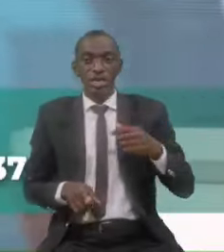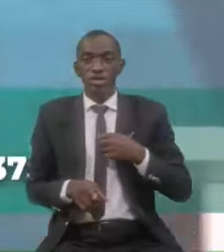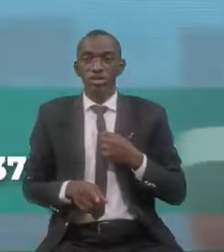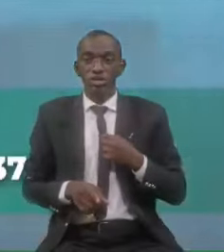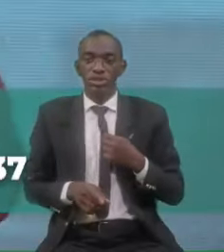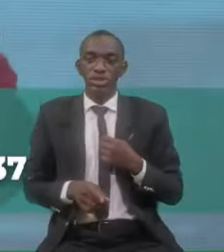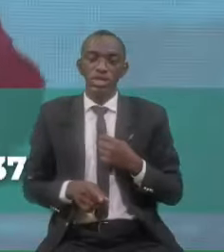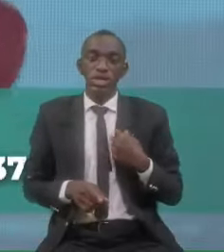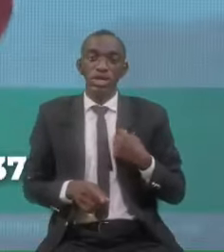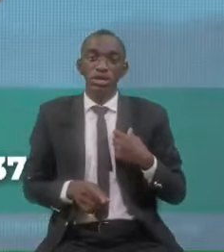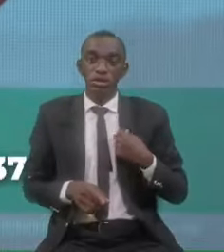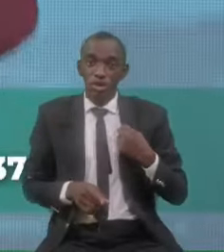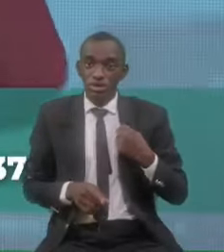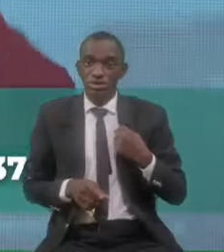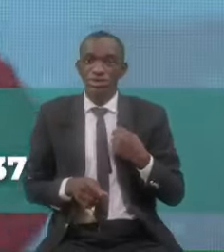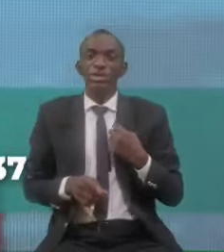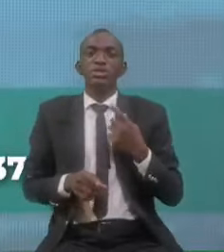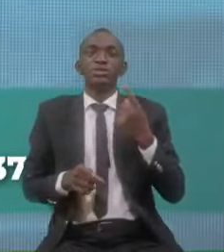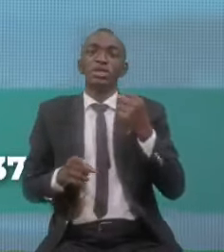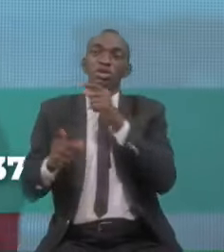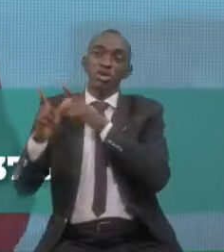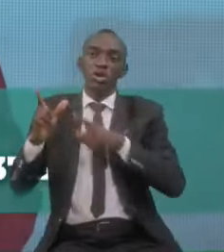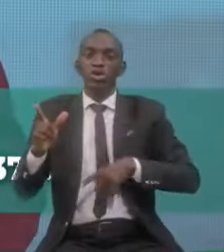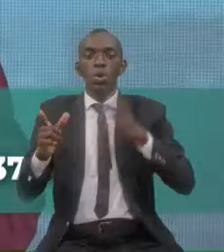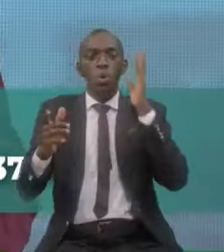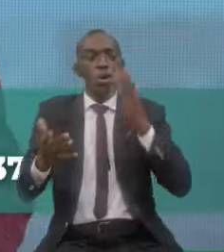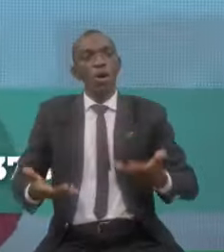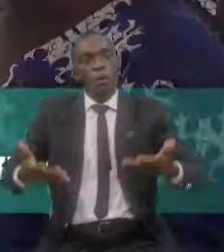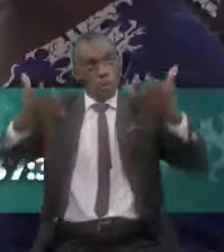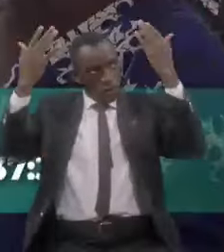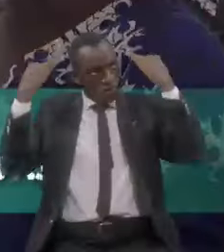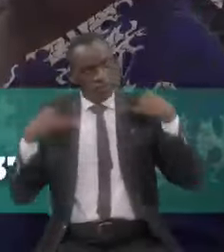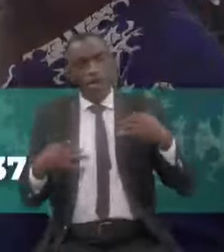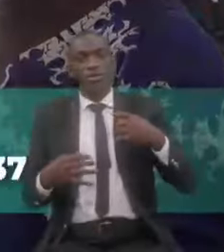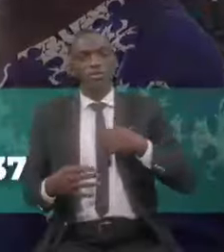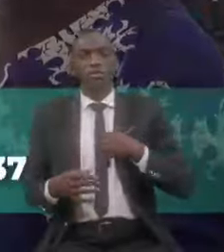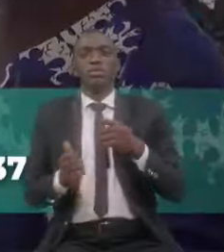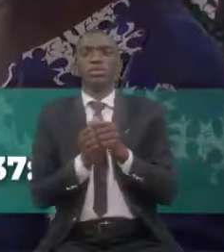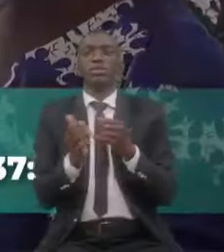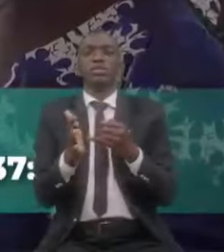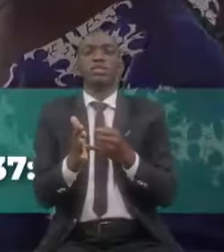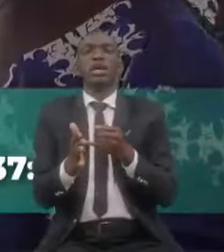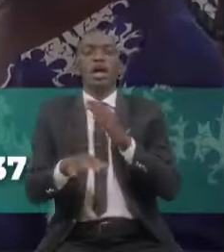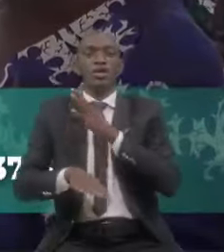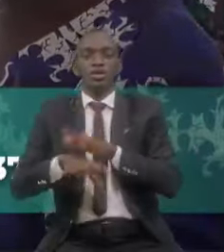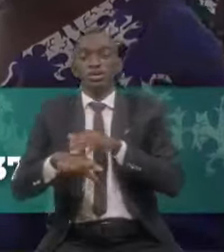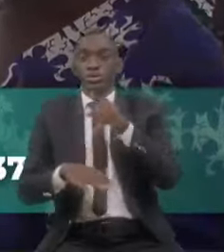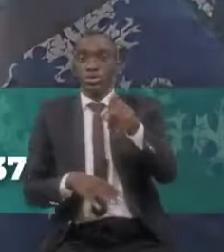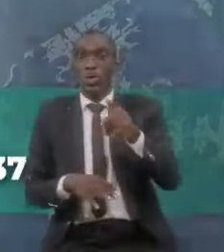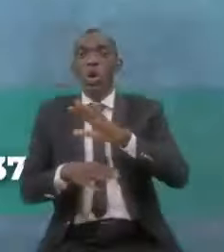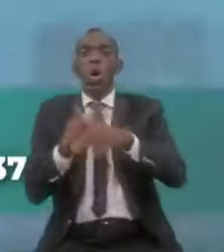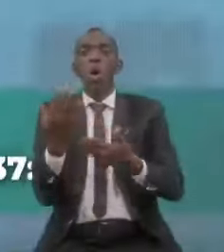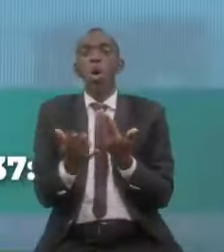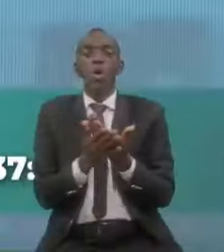like a cloth, the Lord will put it on you. And all the garments of weakness